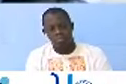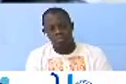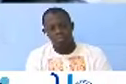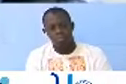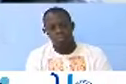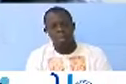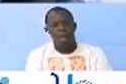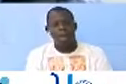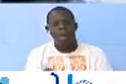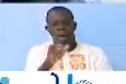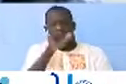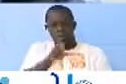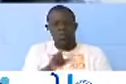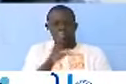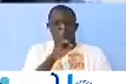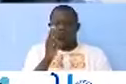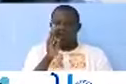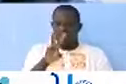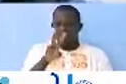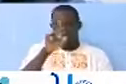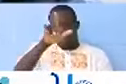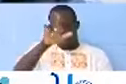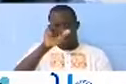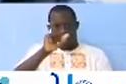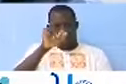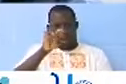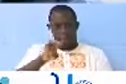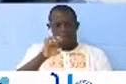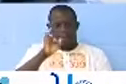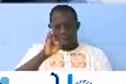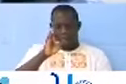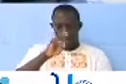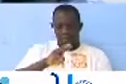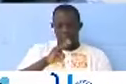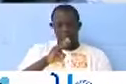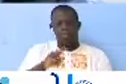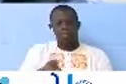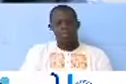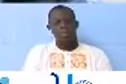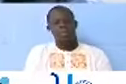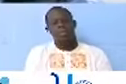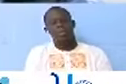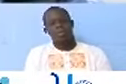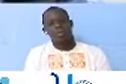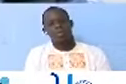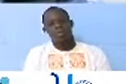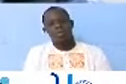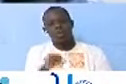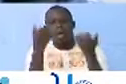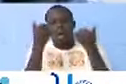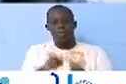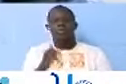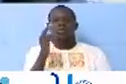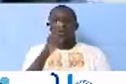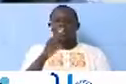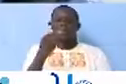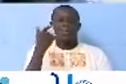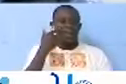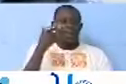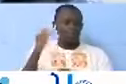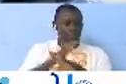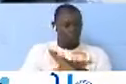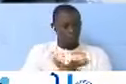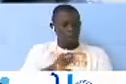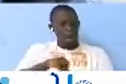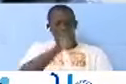lamin nge. Anybody who sees Lamin yaji kunu, you happen to see him the day before yaji